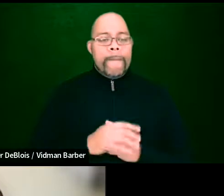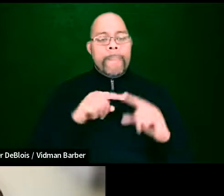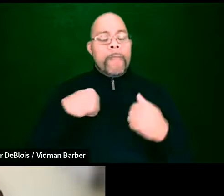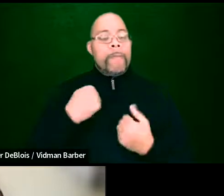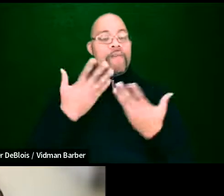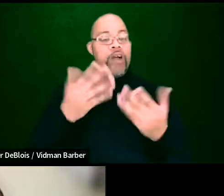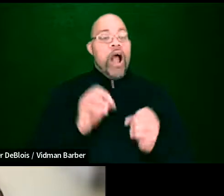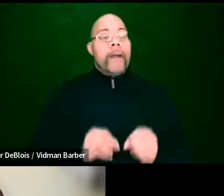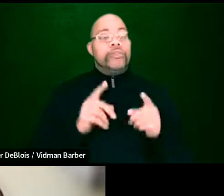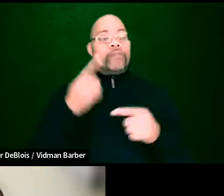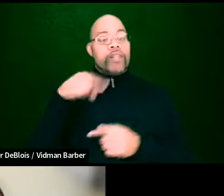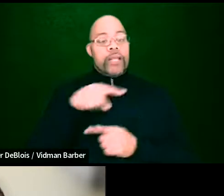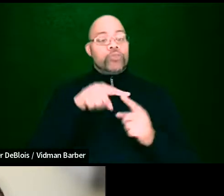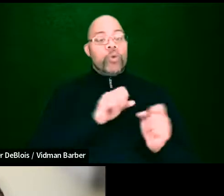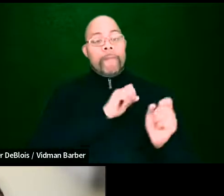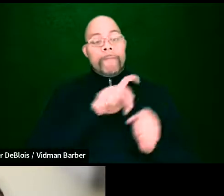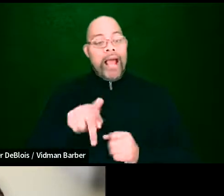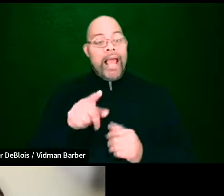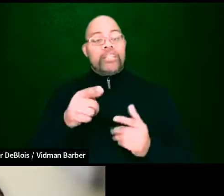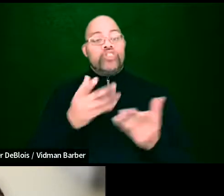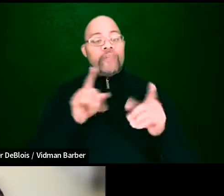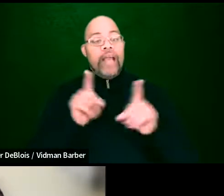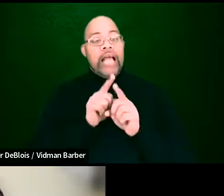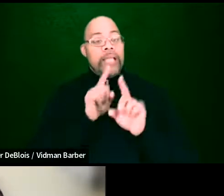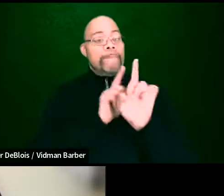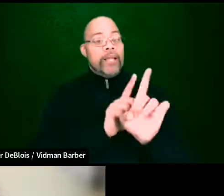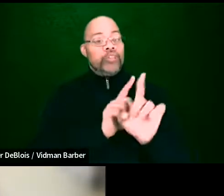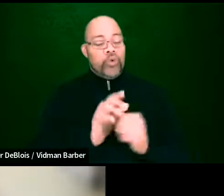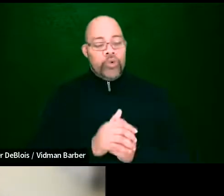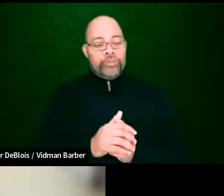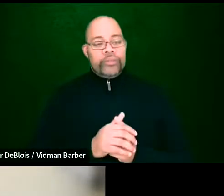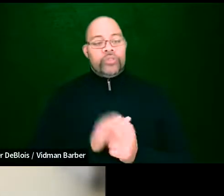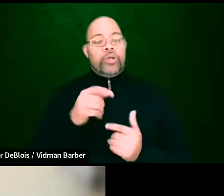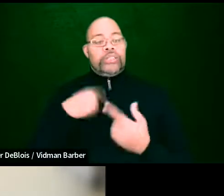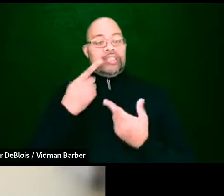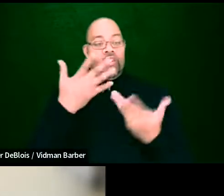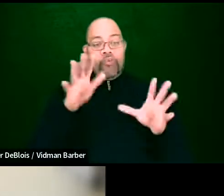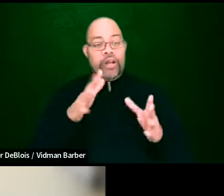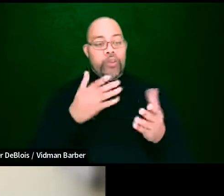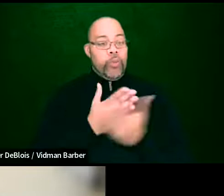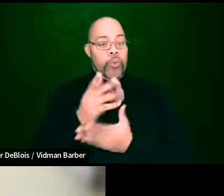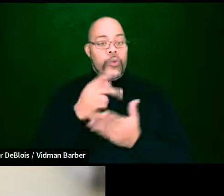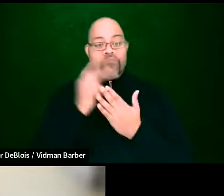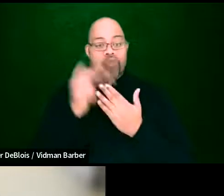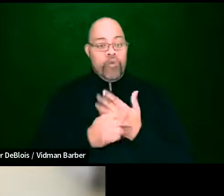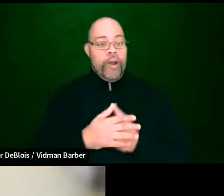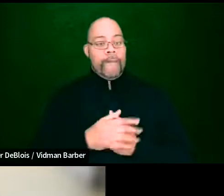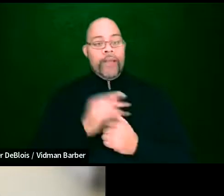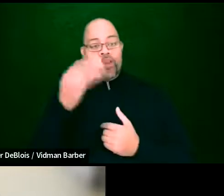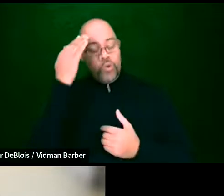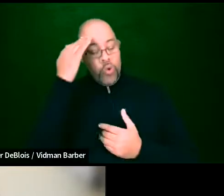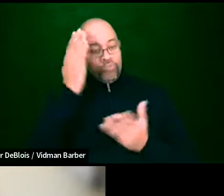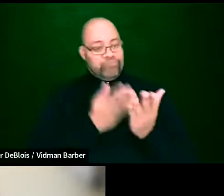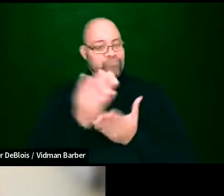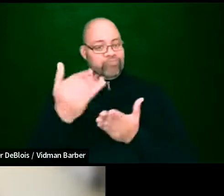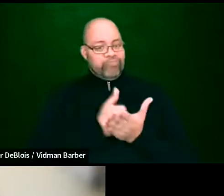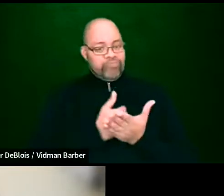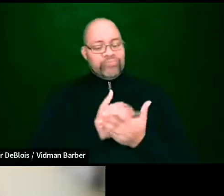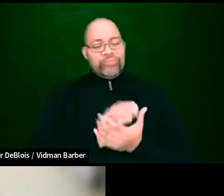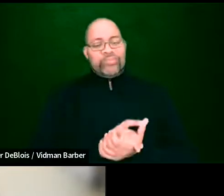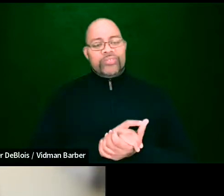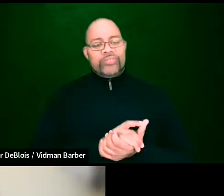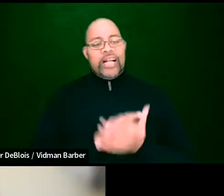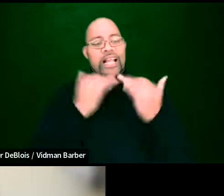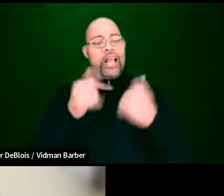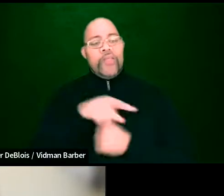provide opportunities for them to come back and serve as a mentor. And so since they've already gone through the program and they know all the ins and outs,